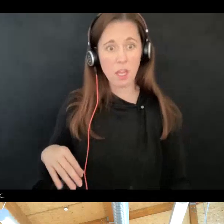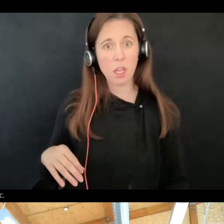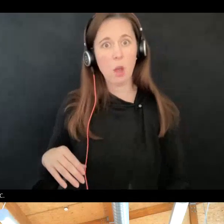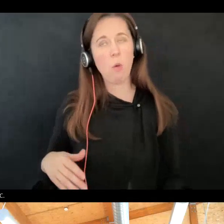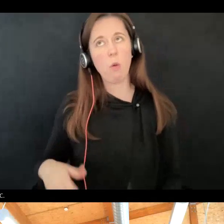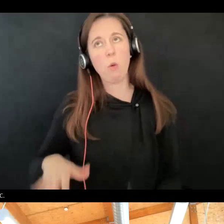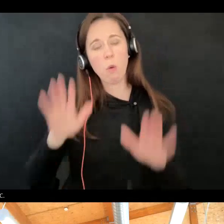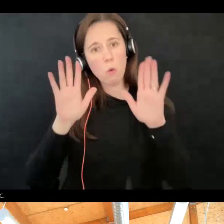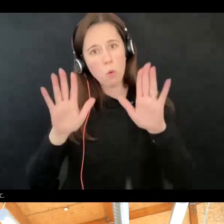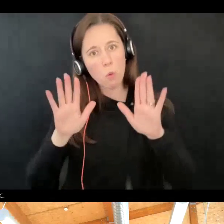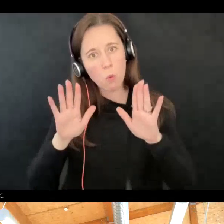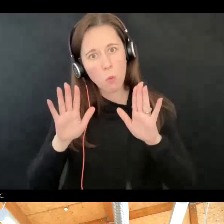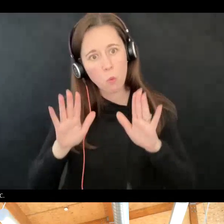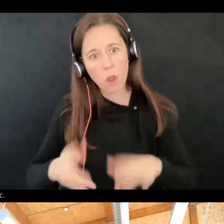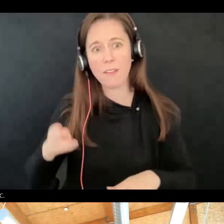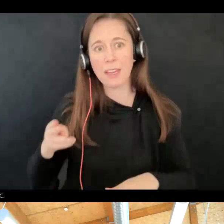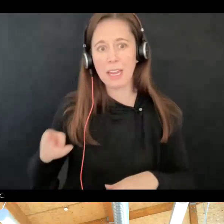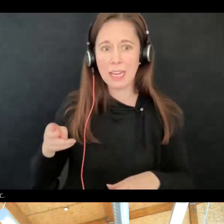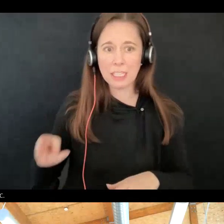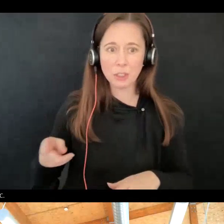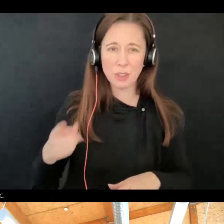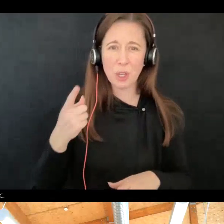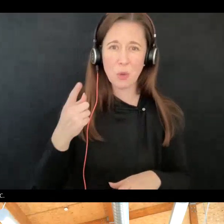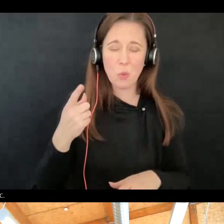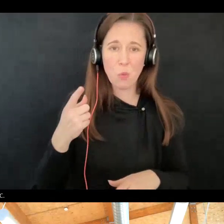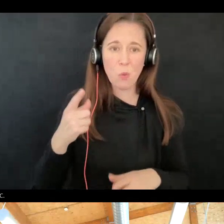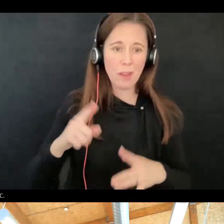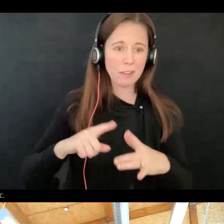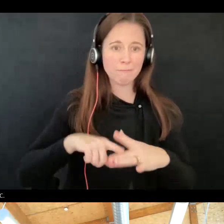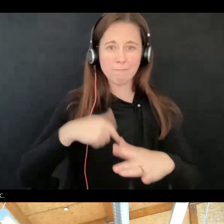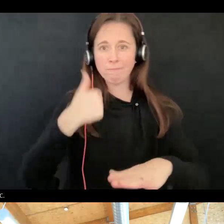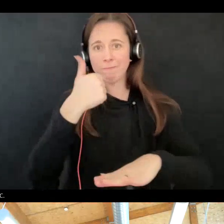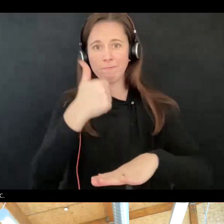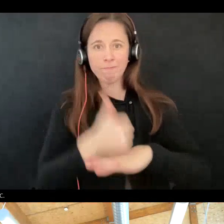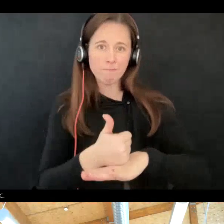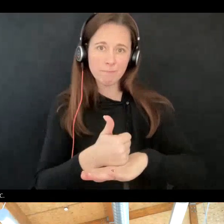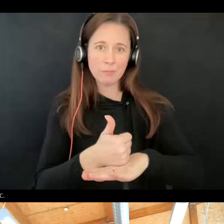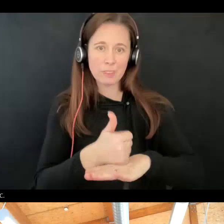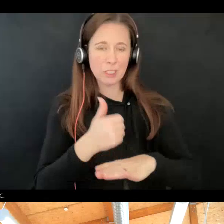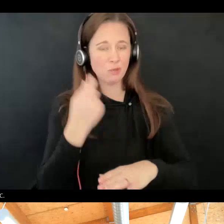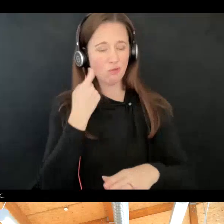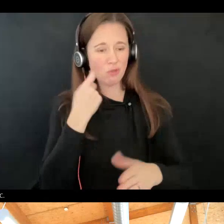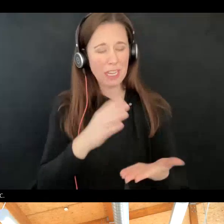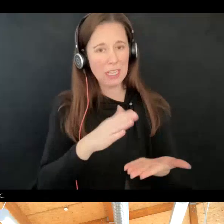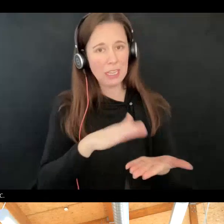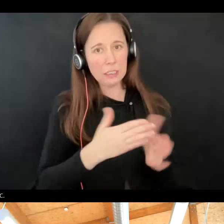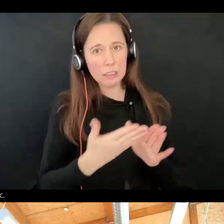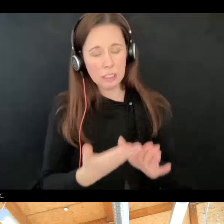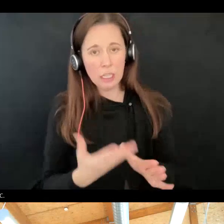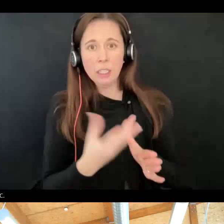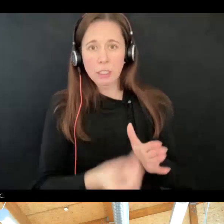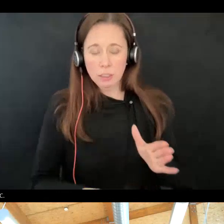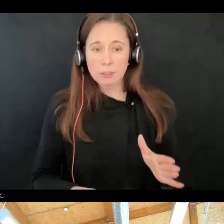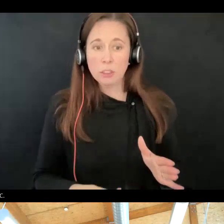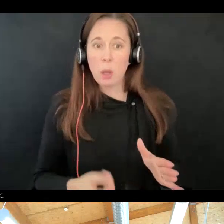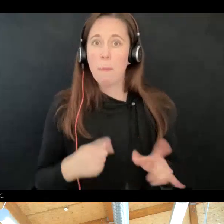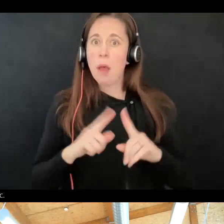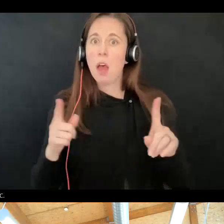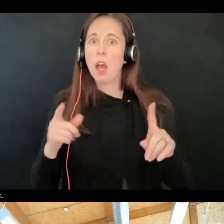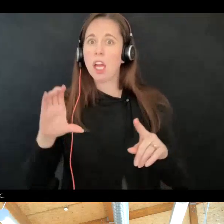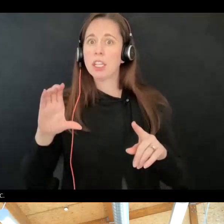on Black watermen, and we do partner with them to allow them to use our CBF offices as necessary. We have a good relationship with that